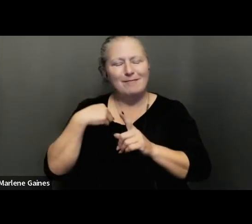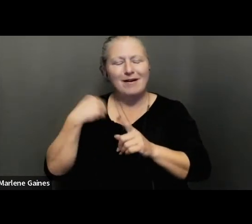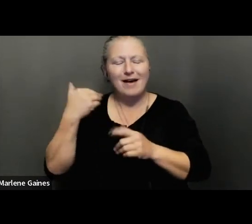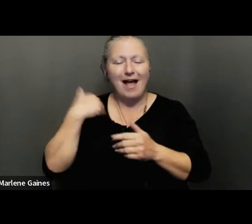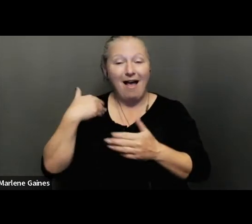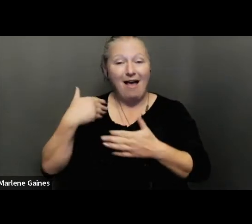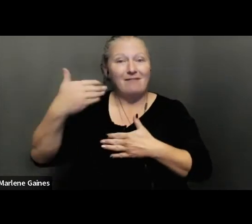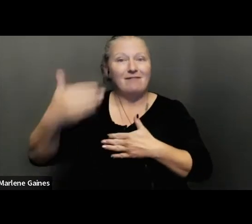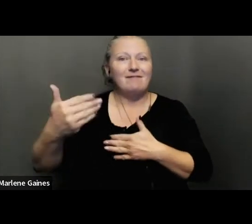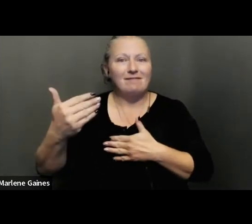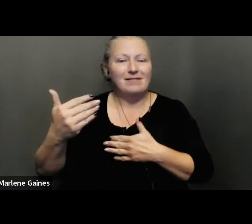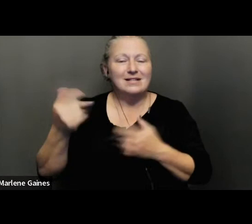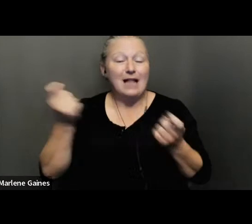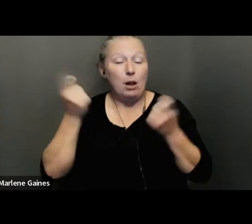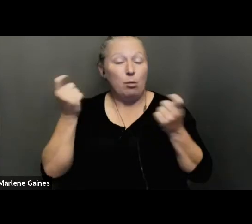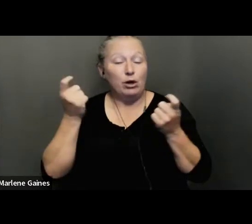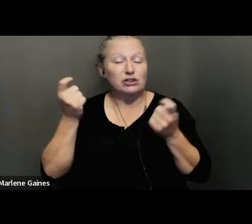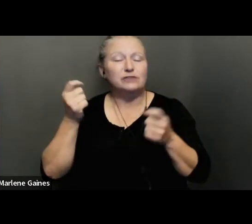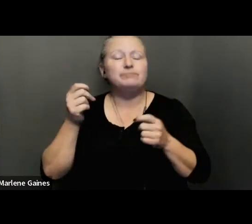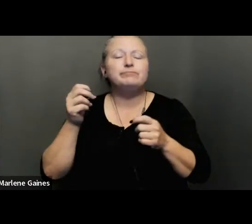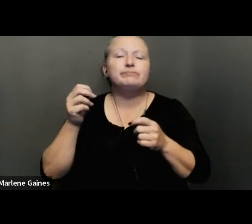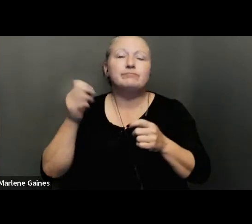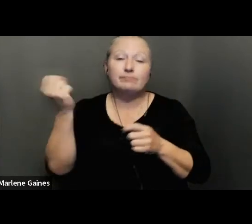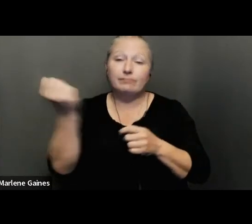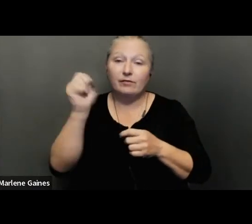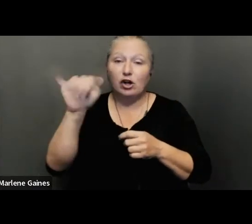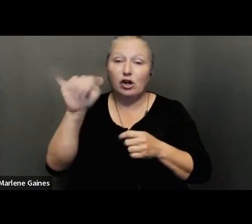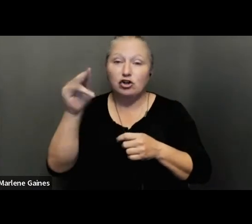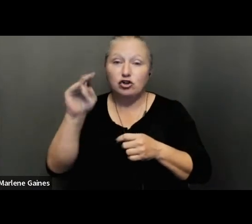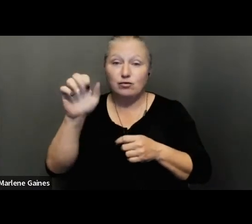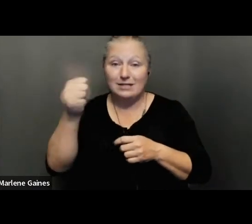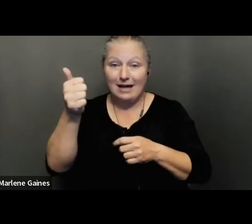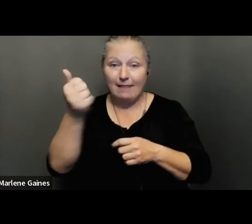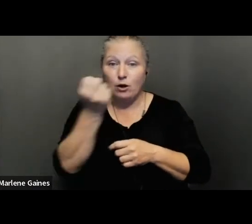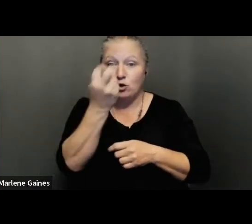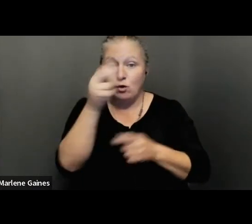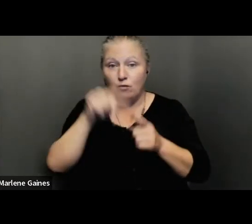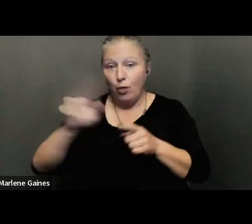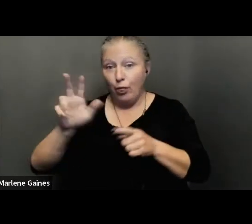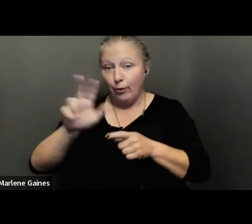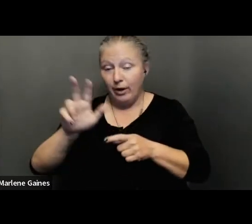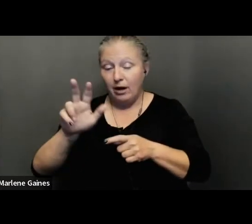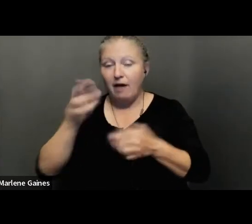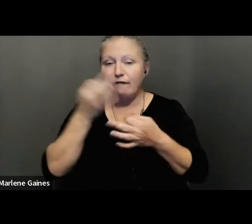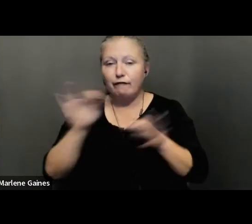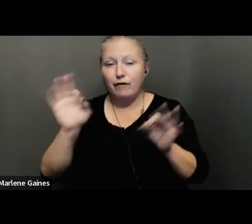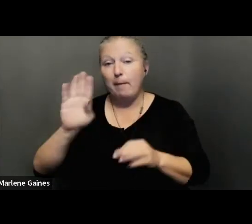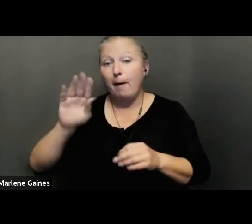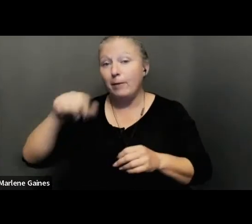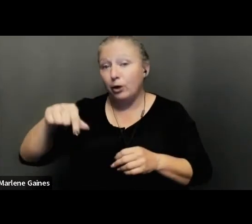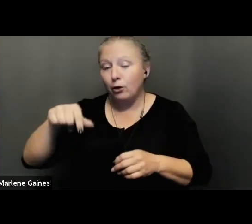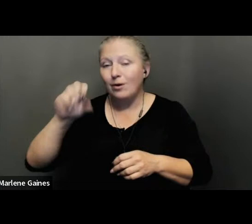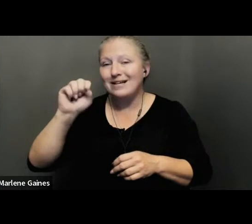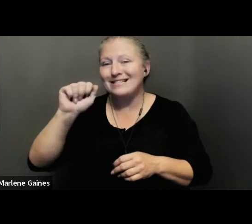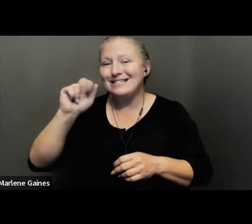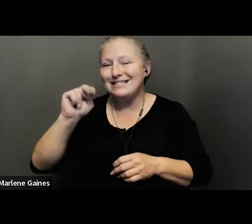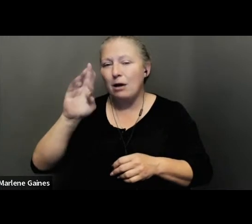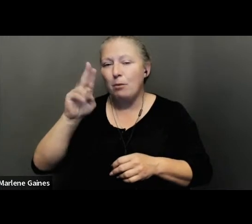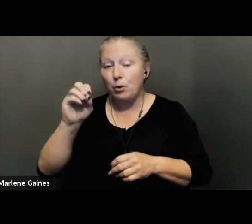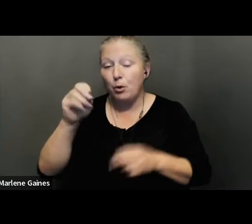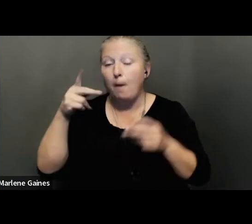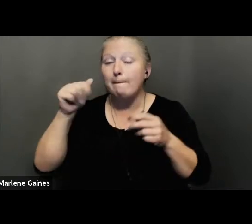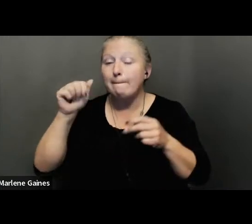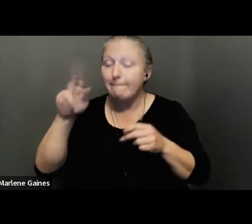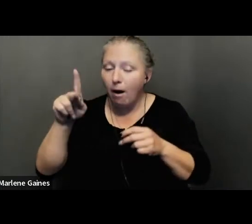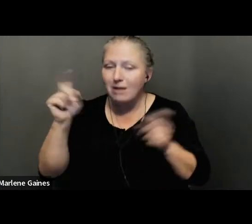upcoming celebrations. So Saturday, June 10th from 12 to 3 p.m. we have a free barbecue at San Bruno Park to celebrate